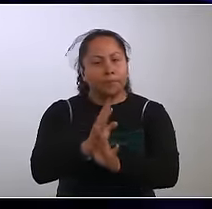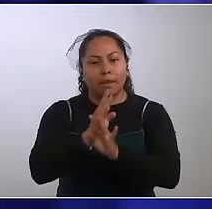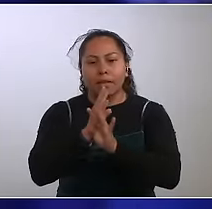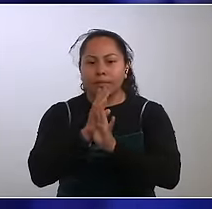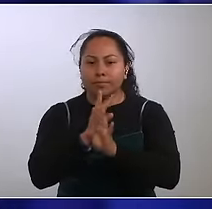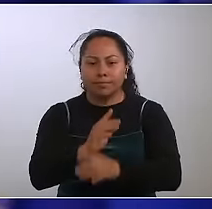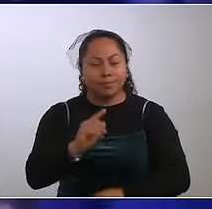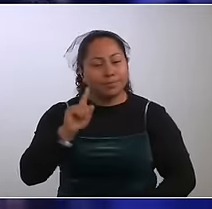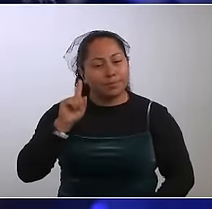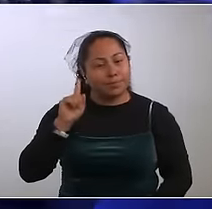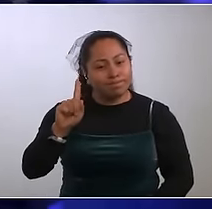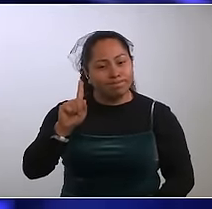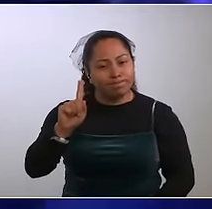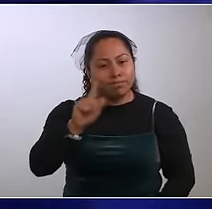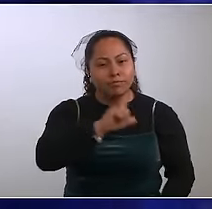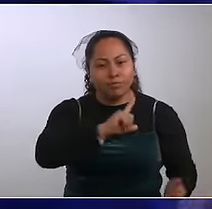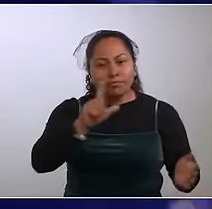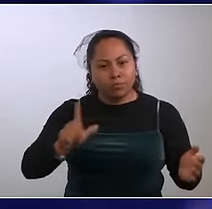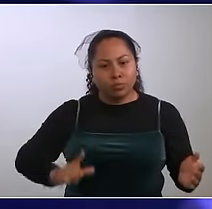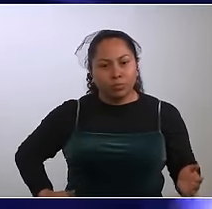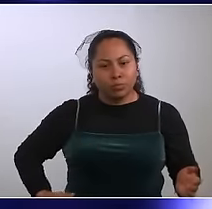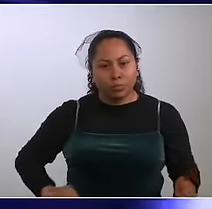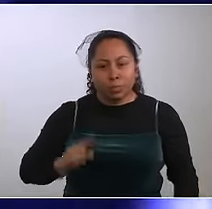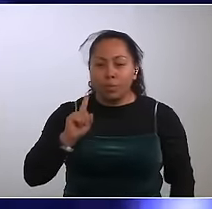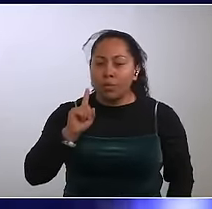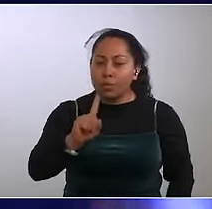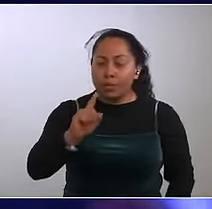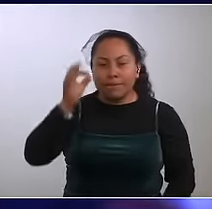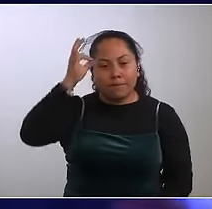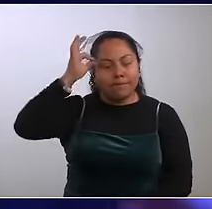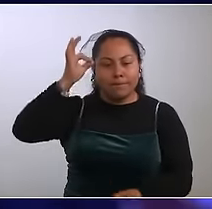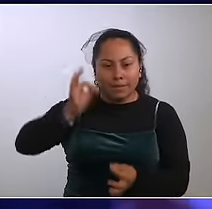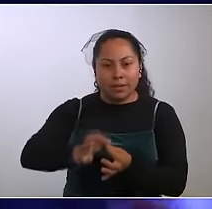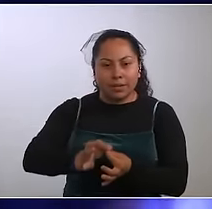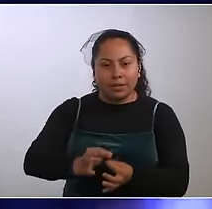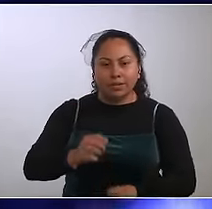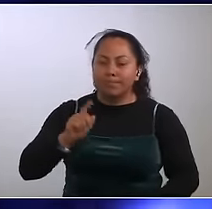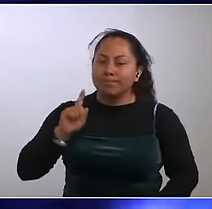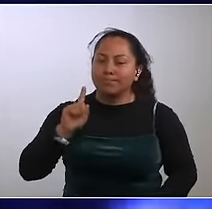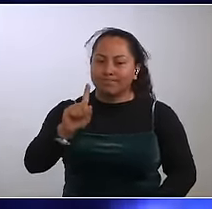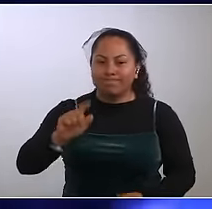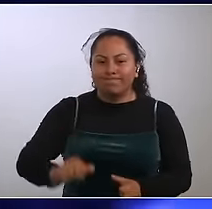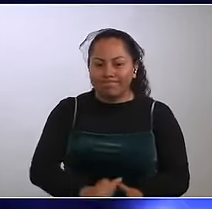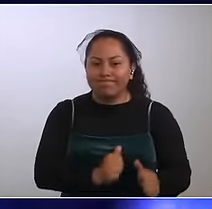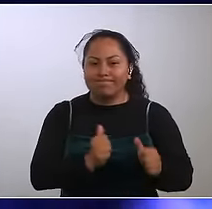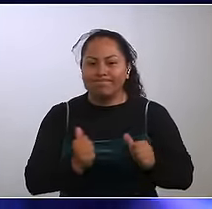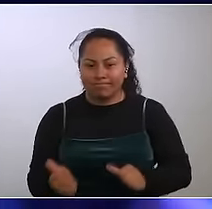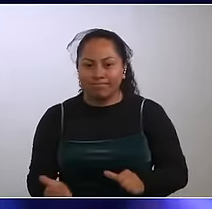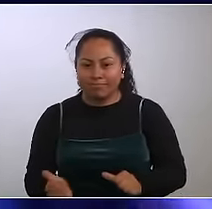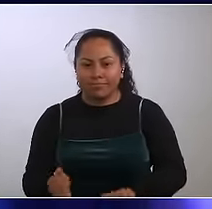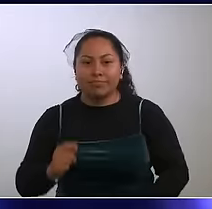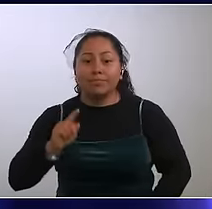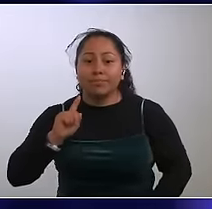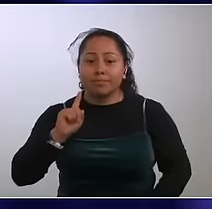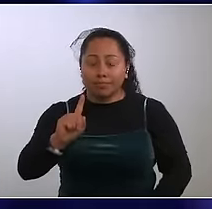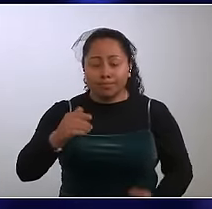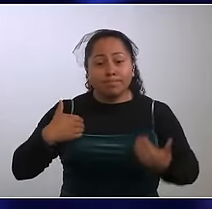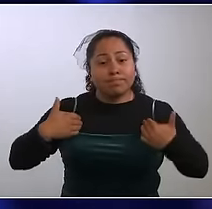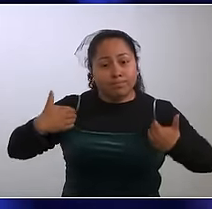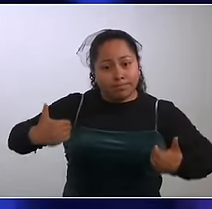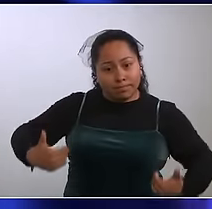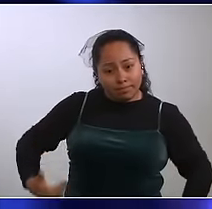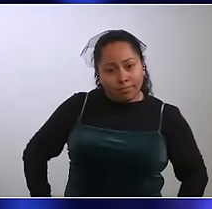One Lord. Un Señor, one faith, una fe, one baptism, un bautismo, one body, un cuerpo, one church,